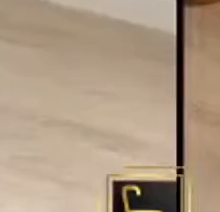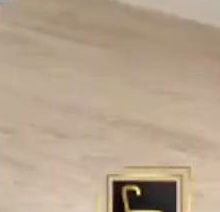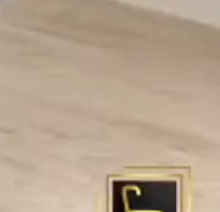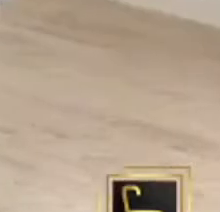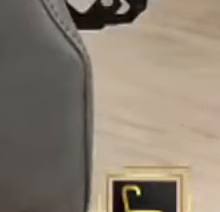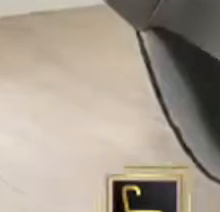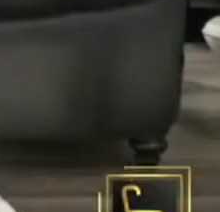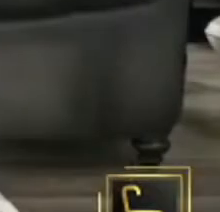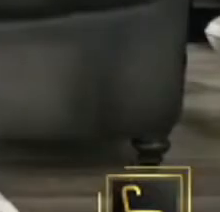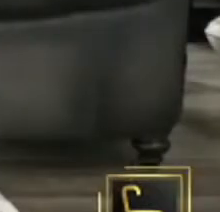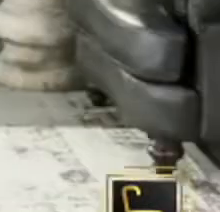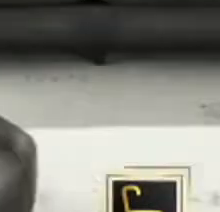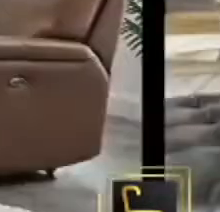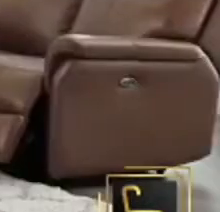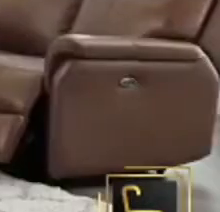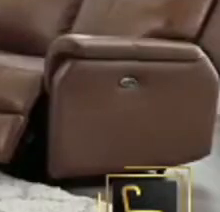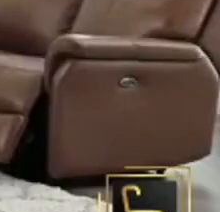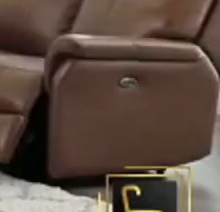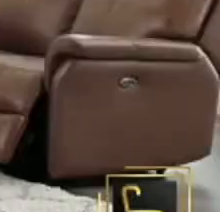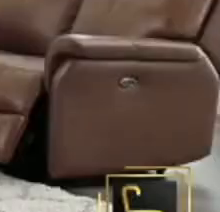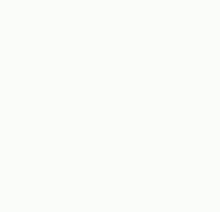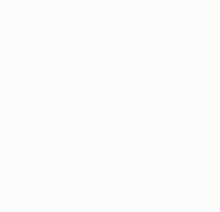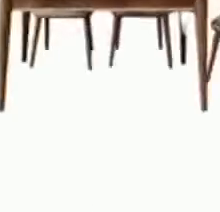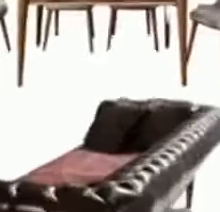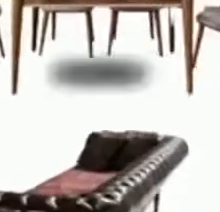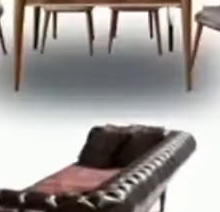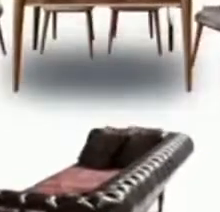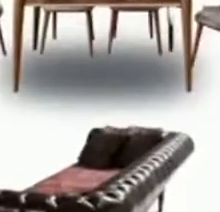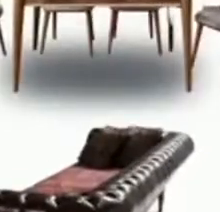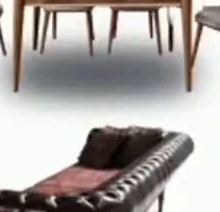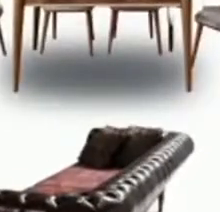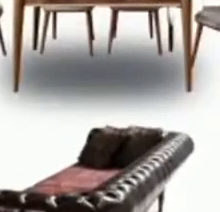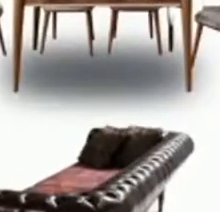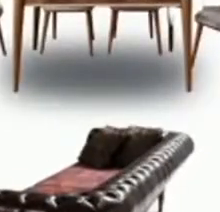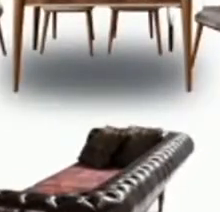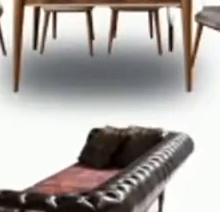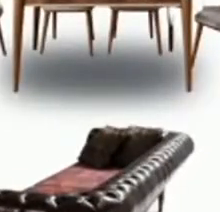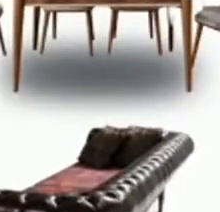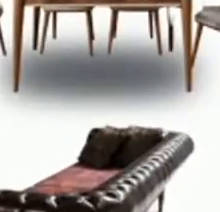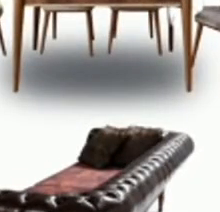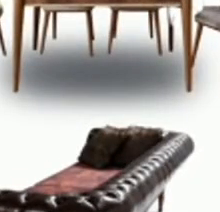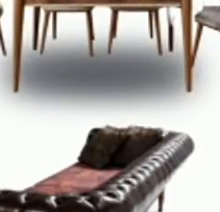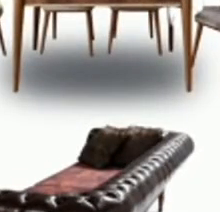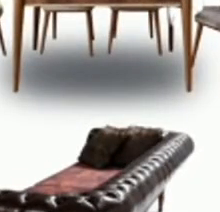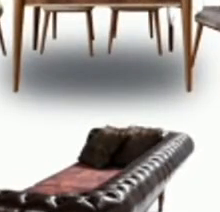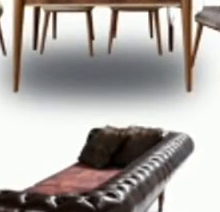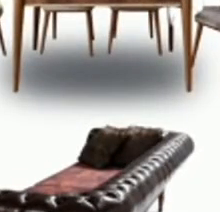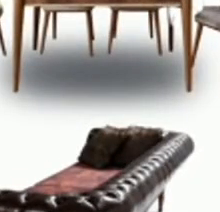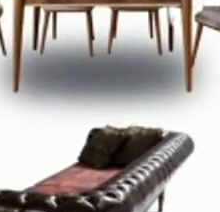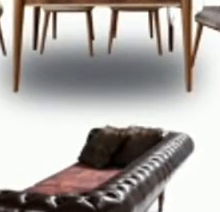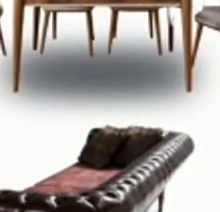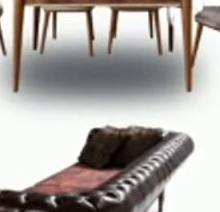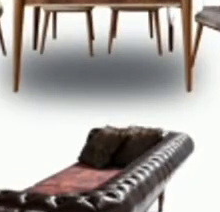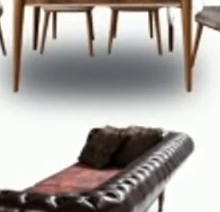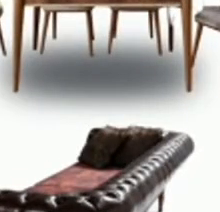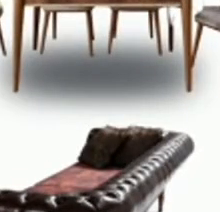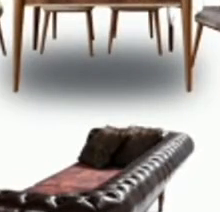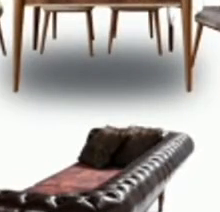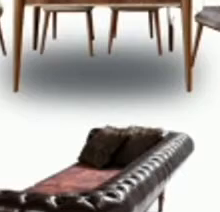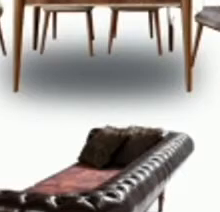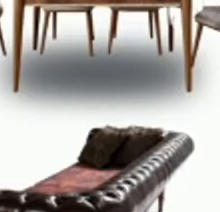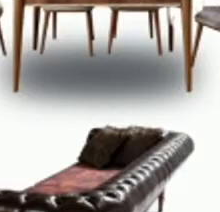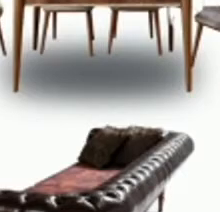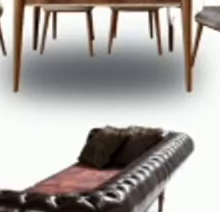at Two Rivers Mall on the first floor, because this deal you don't want to miss. So hurry while stocks last. See you there.